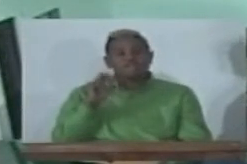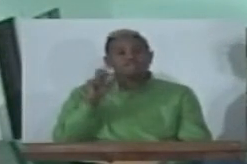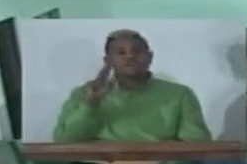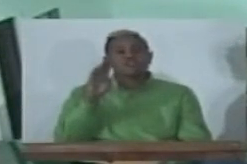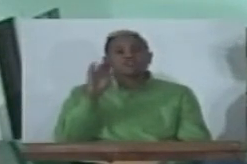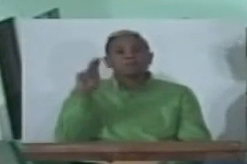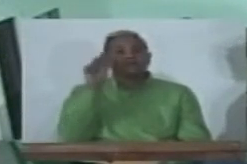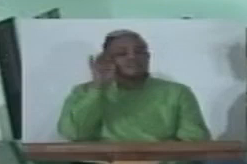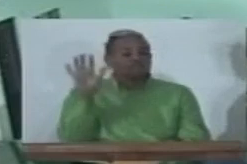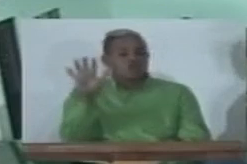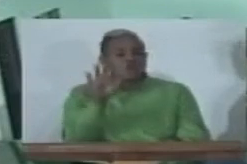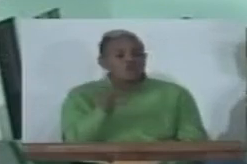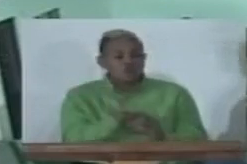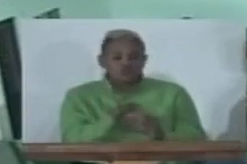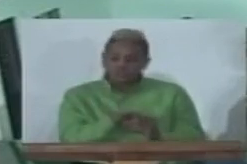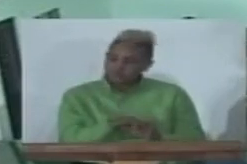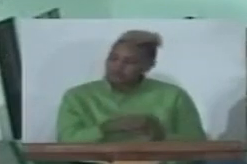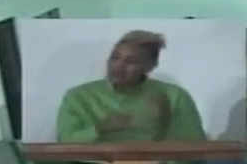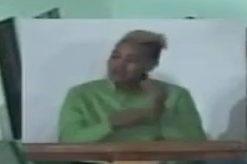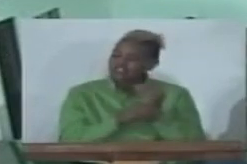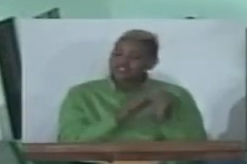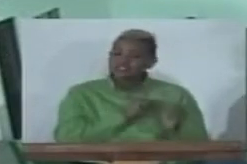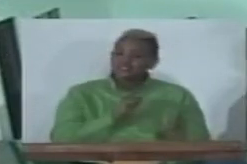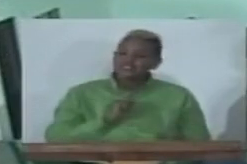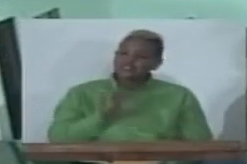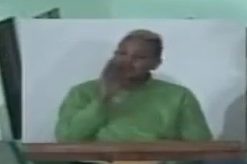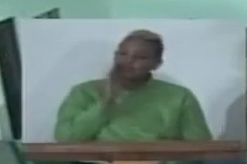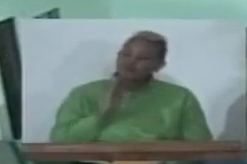And also Senator Brown.